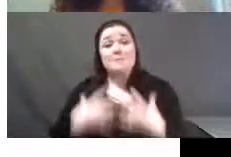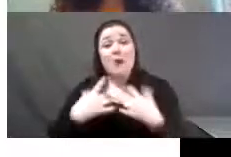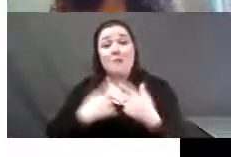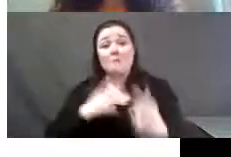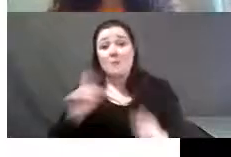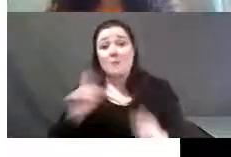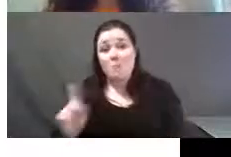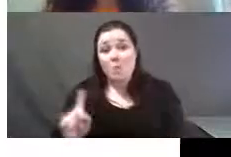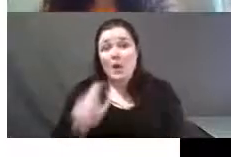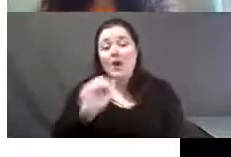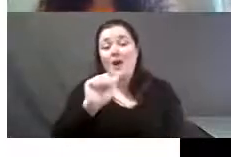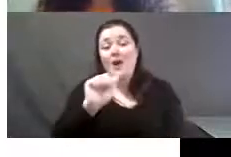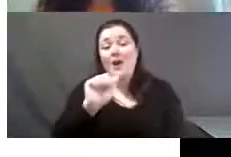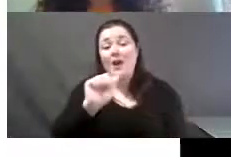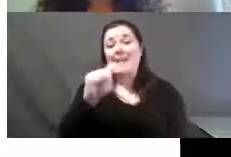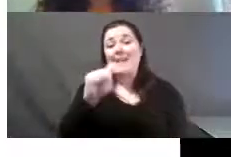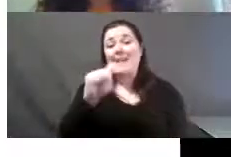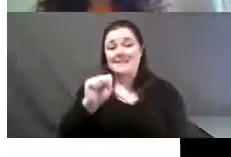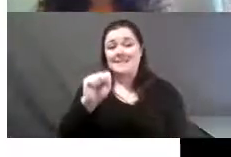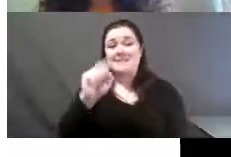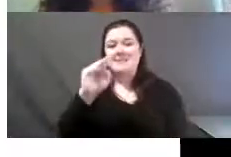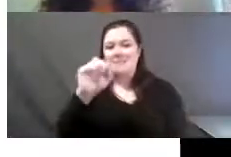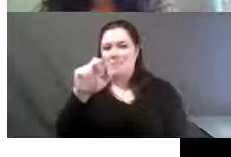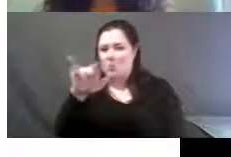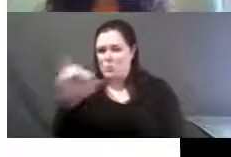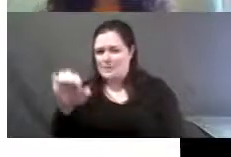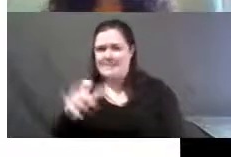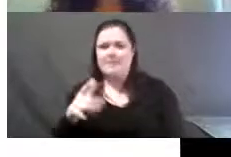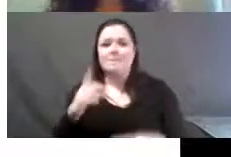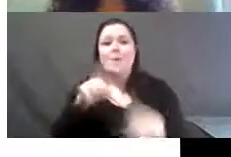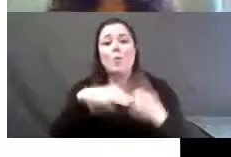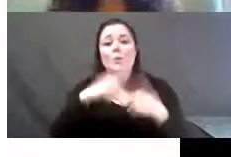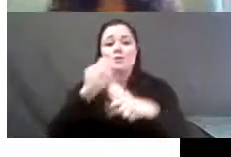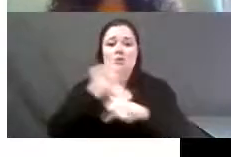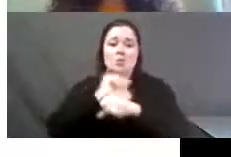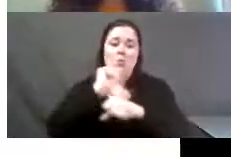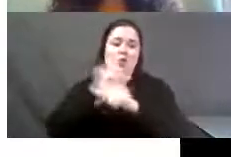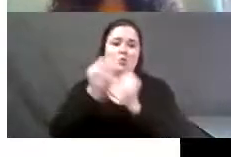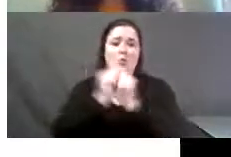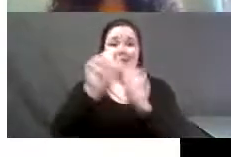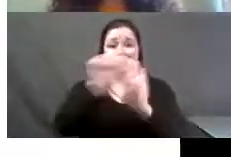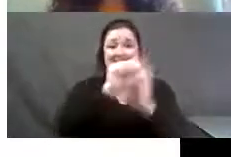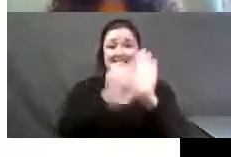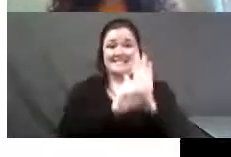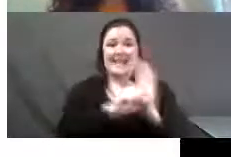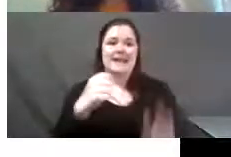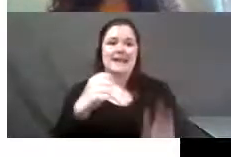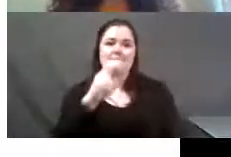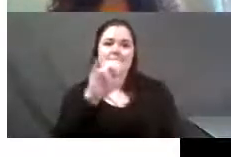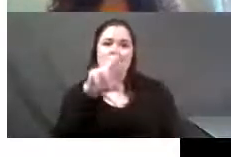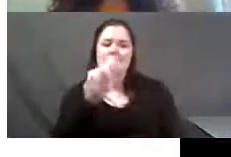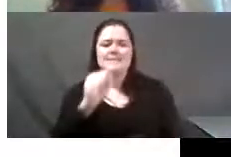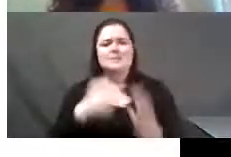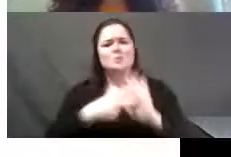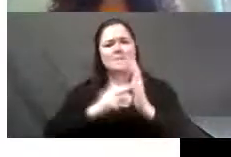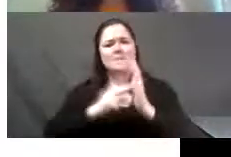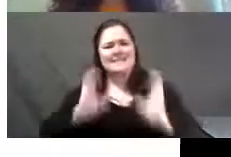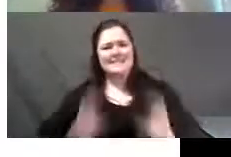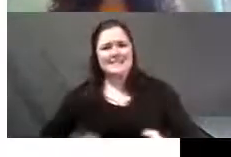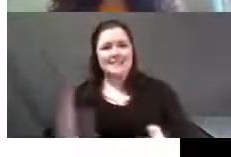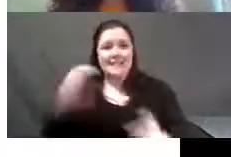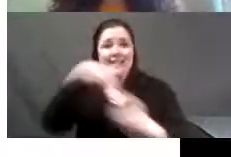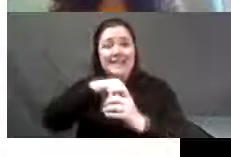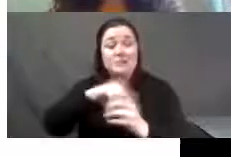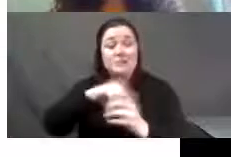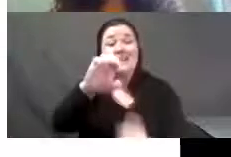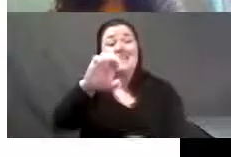Anderson Reed that she wrote when she worked with State Voices, which essentially means civic engagement is an ecosystem